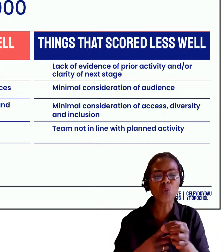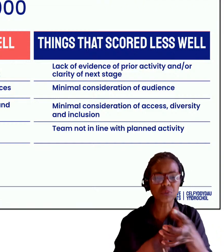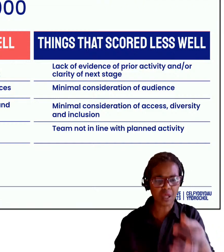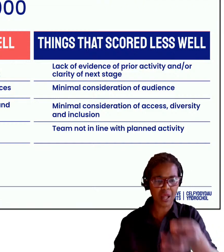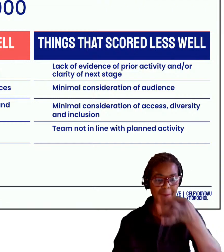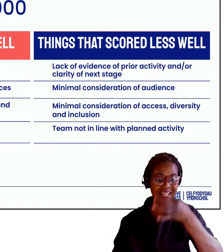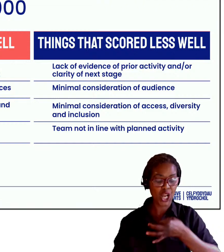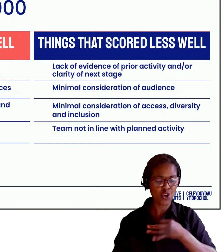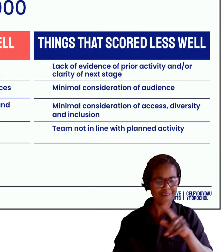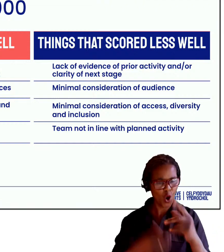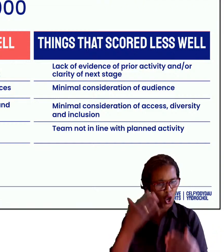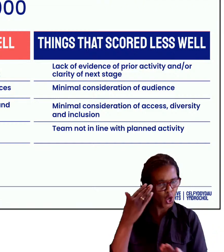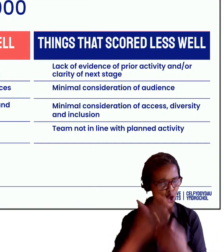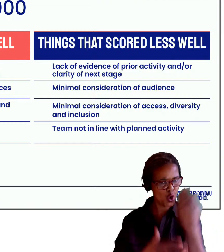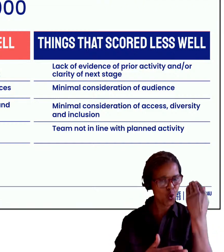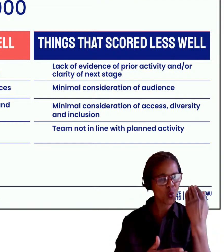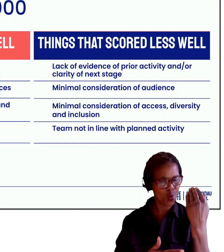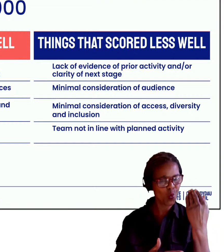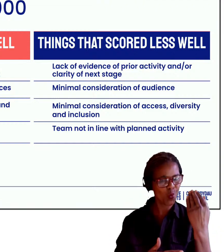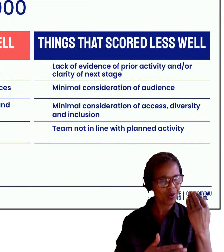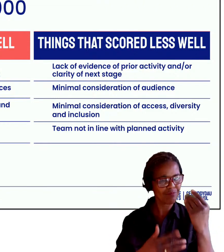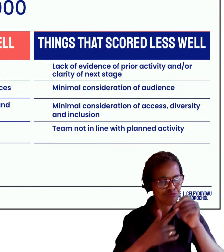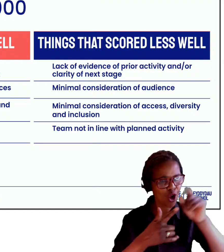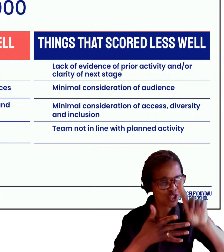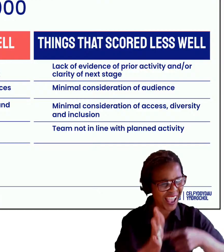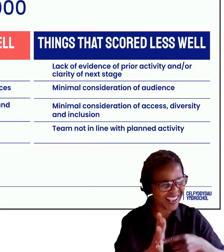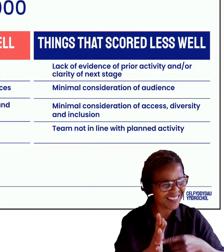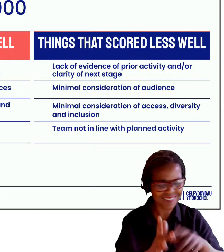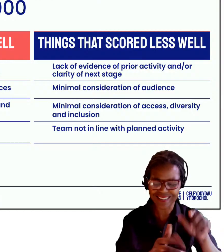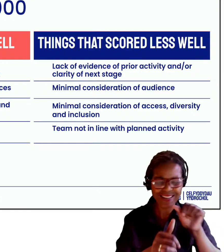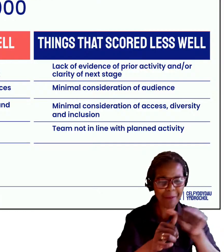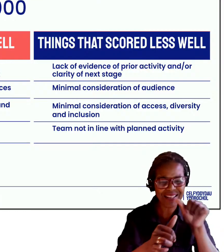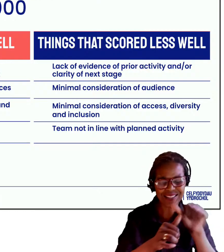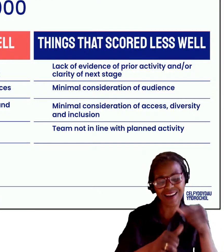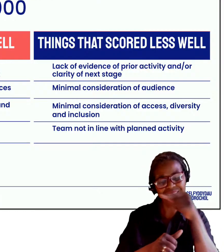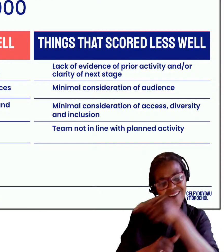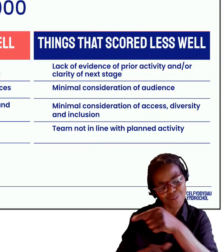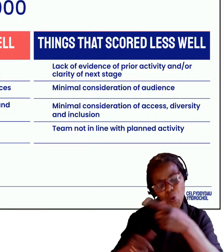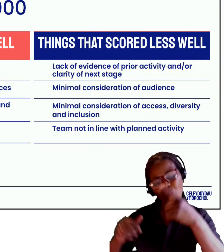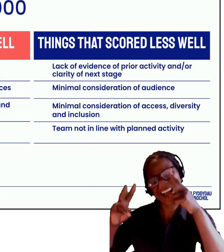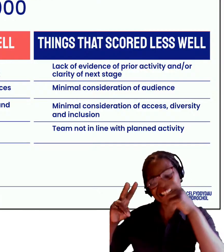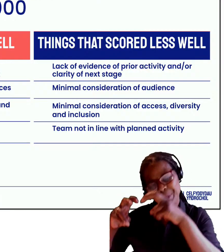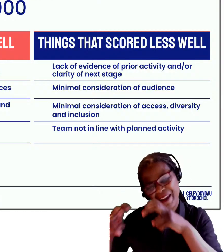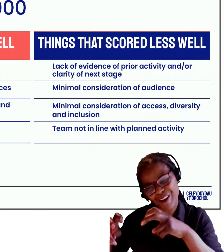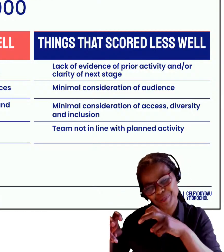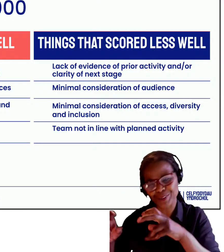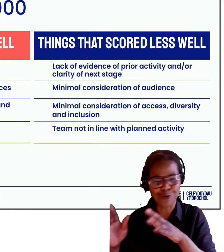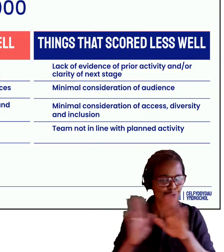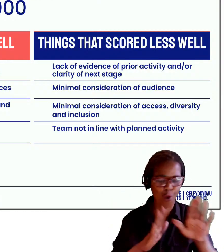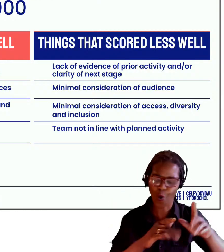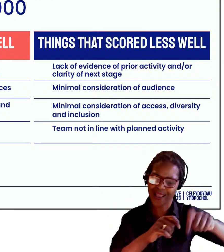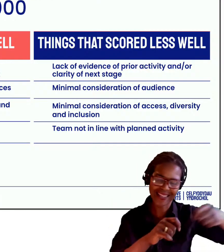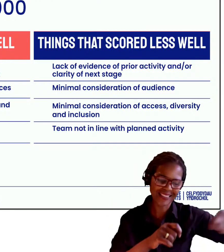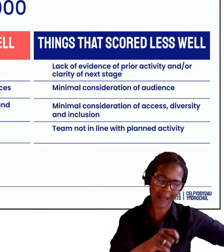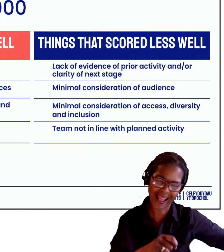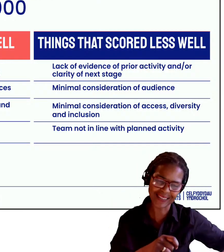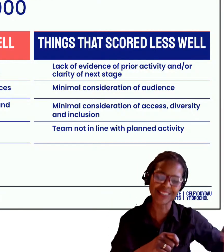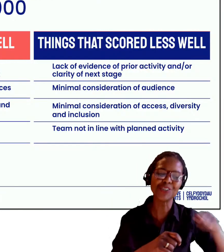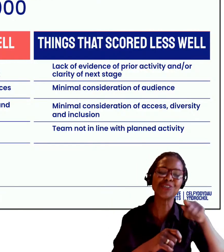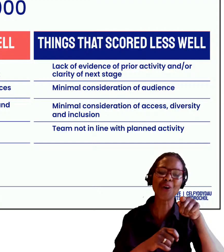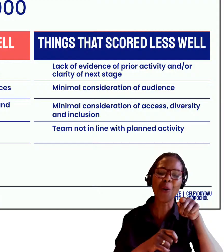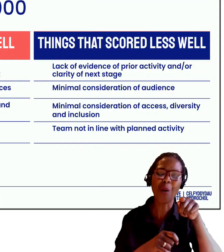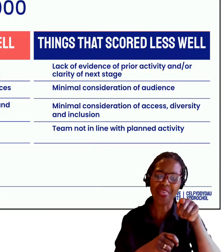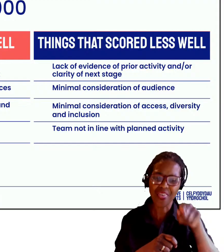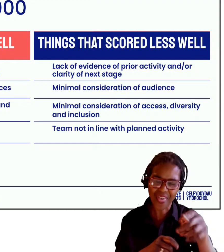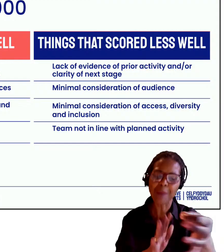applicable for experiments. So ambiguity about what had been development so far. So the proposal didn't give us clarity on whether